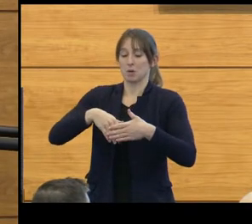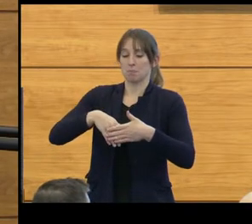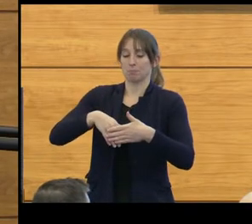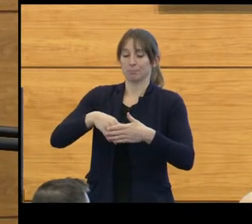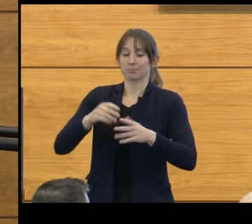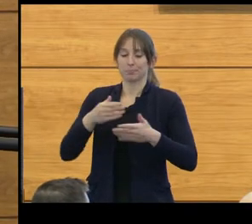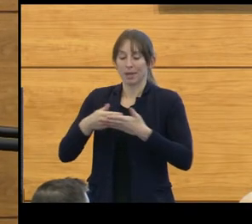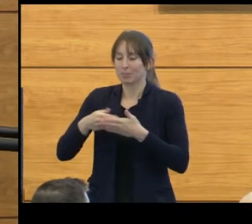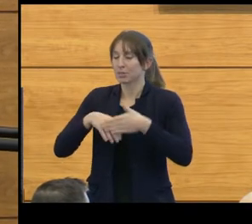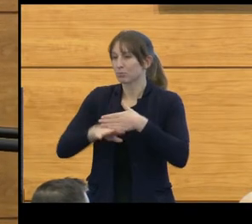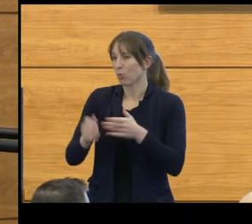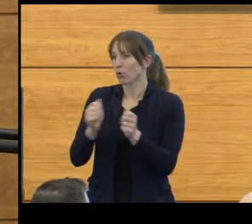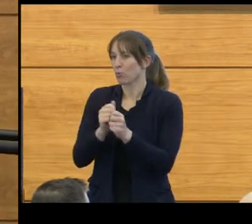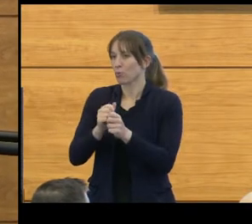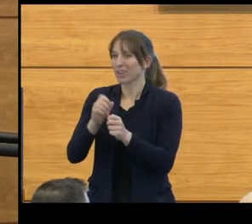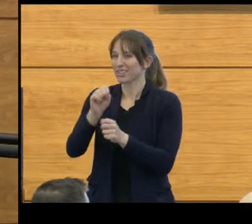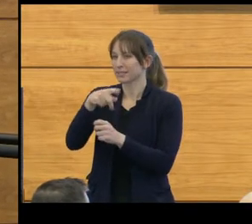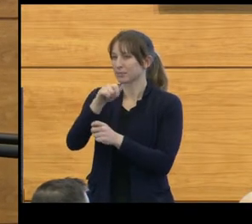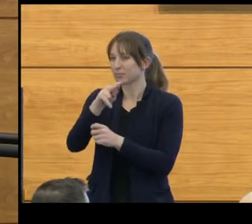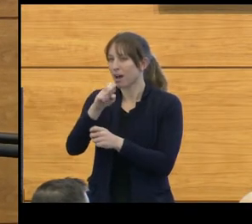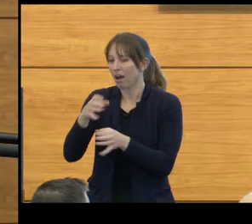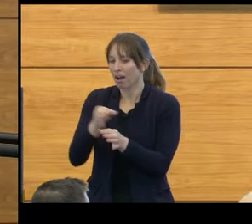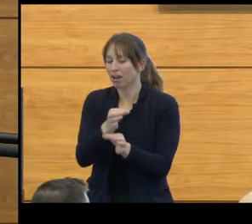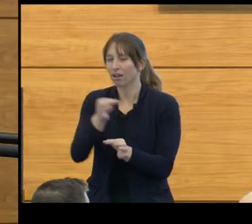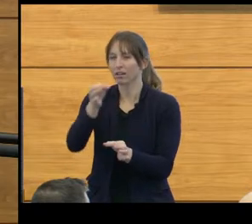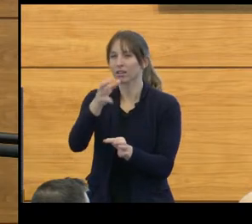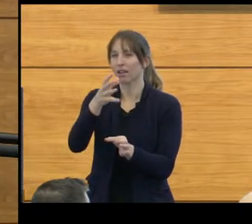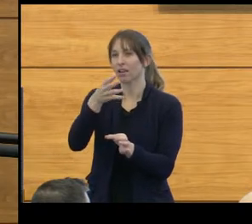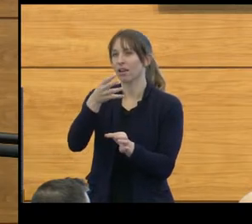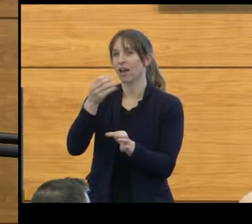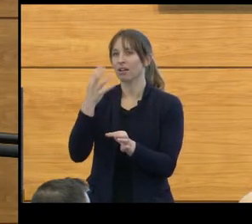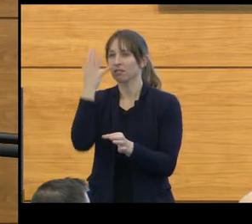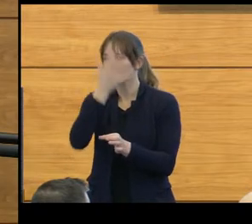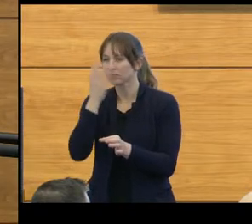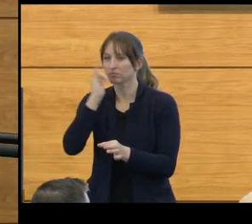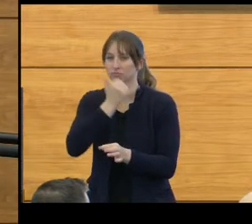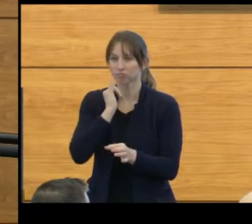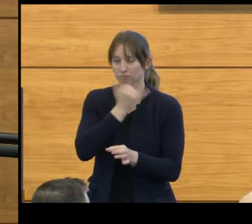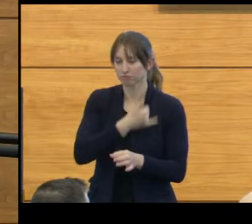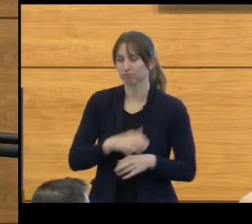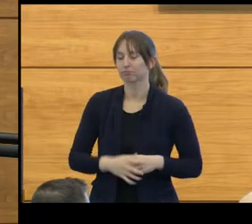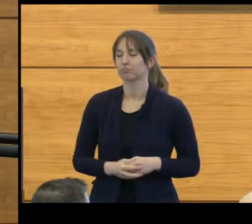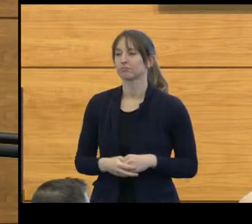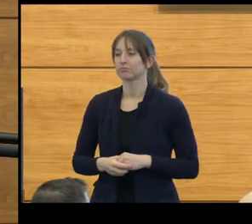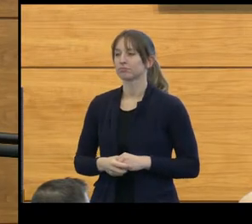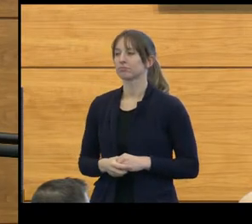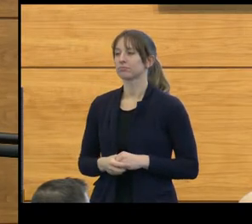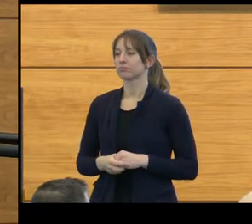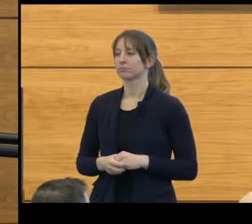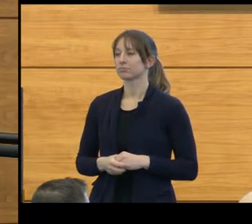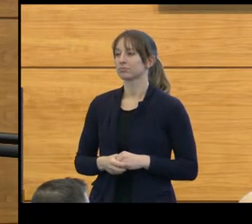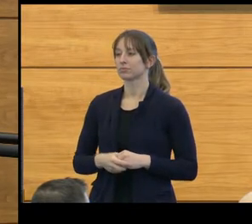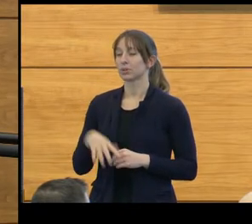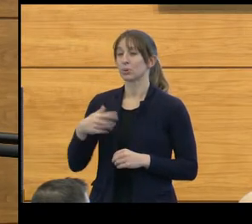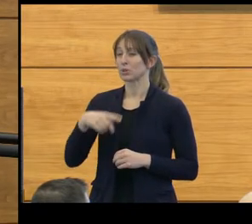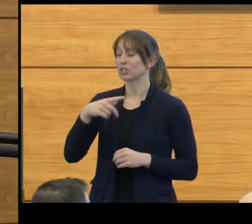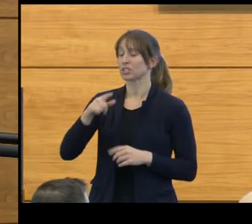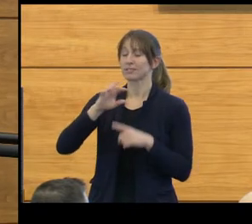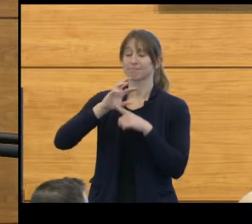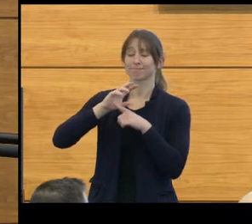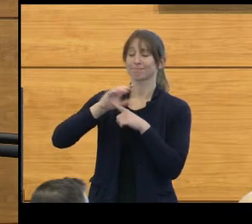treatment of children with complex craniofacial anomalies. She is a trailblazing